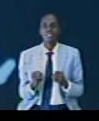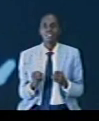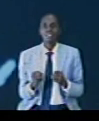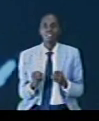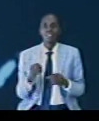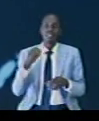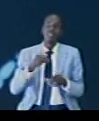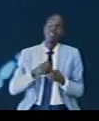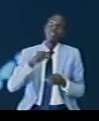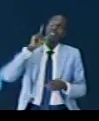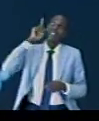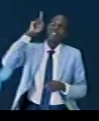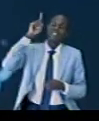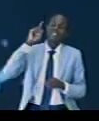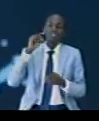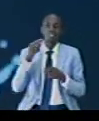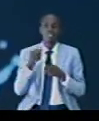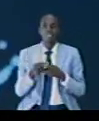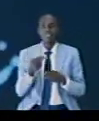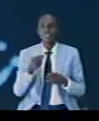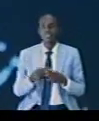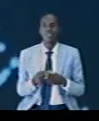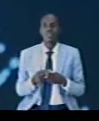in his name.